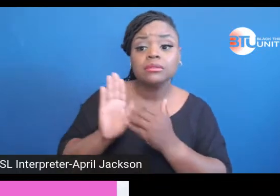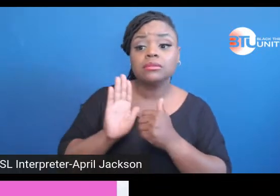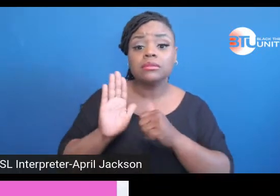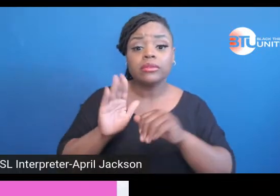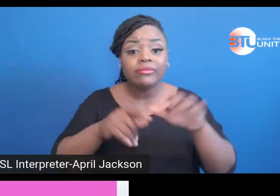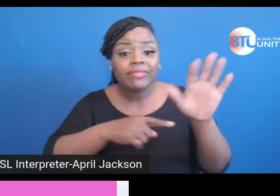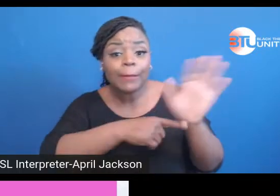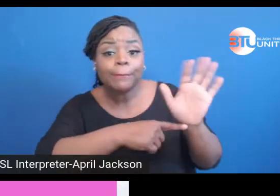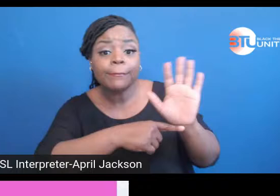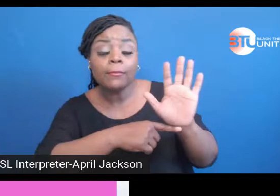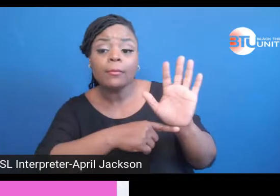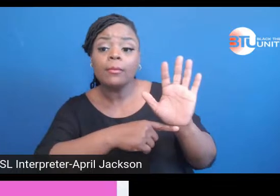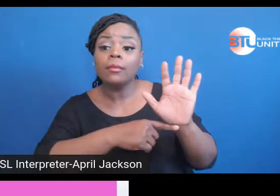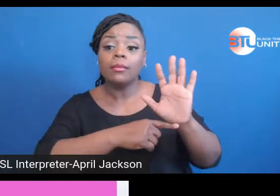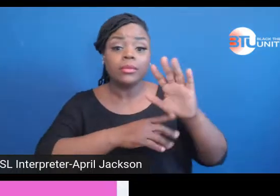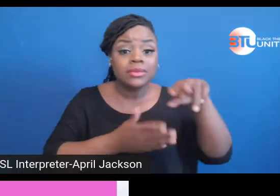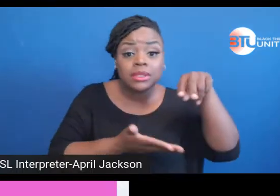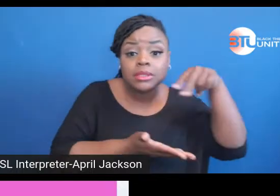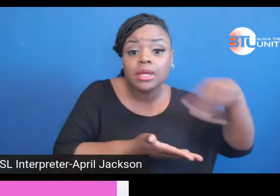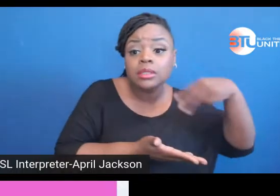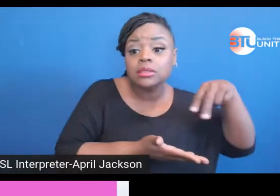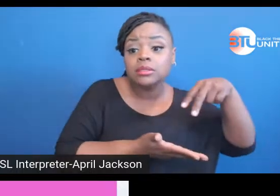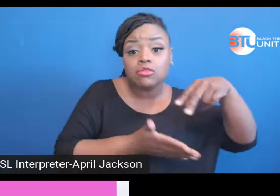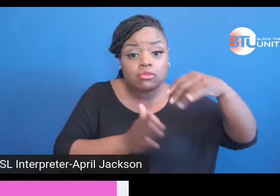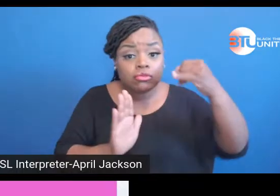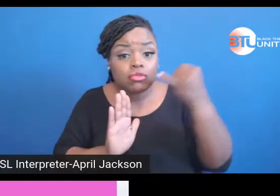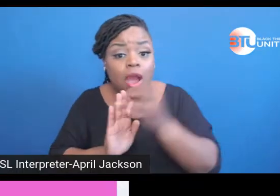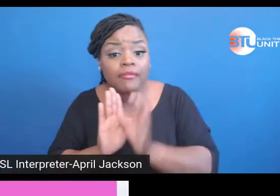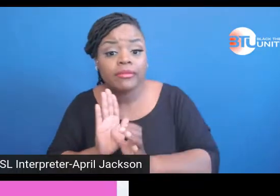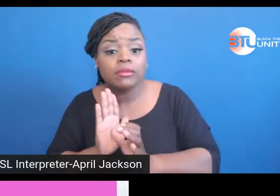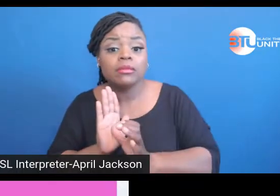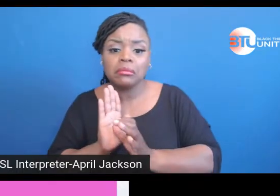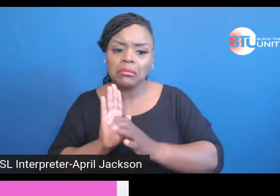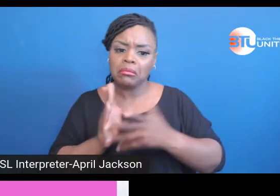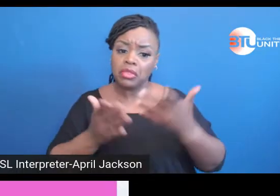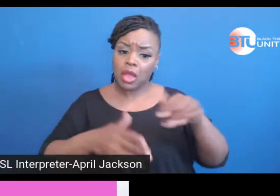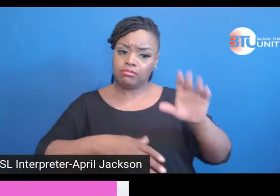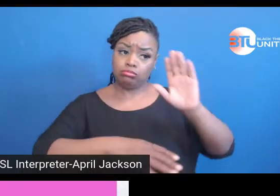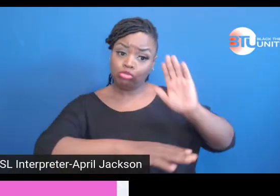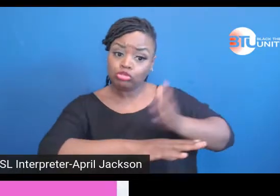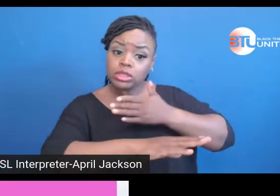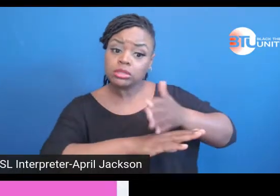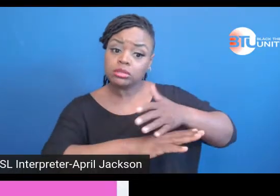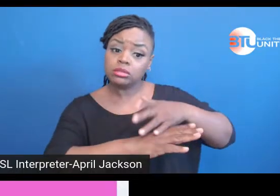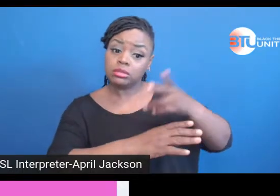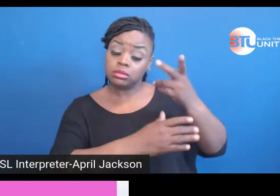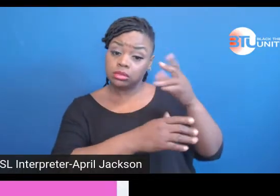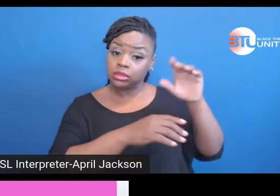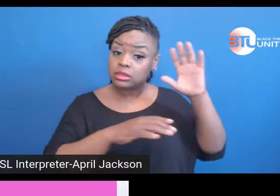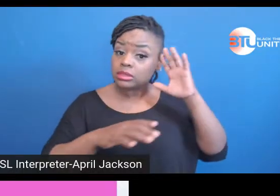choreographic works, music, both sound recordings and